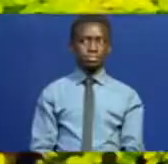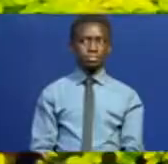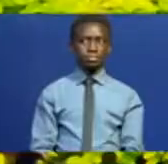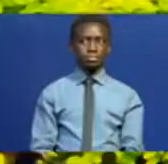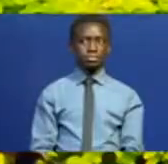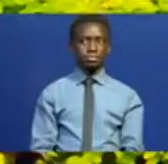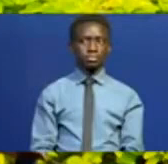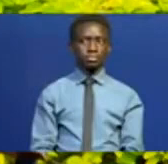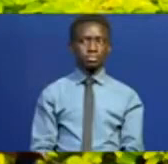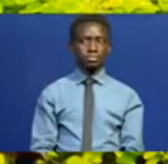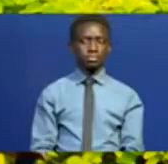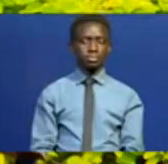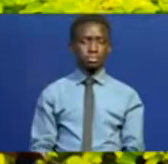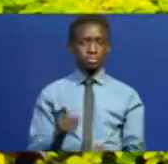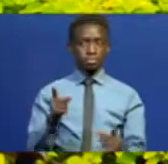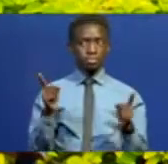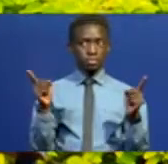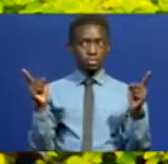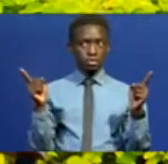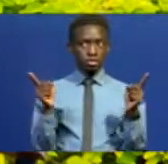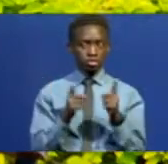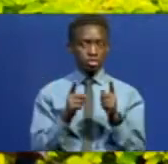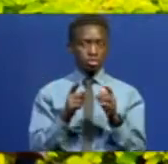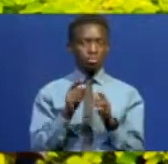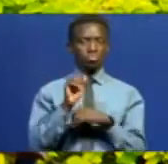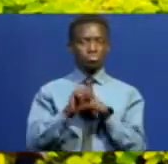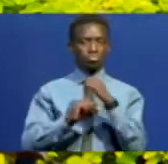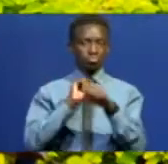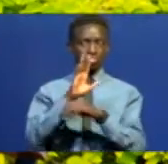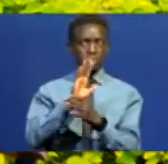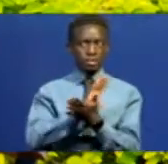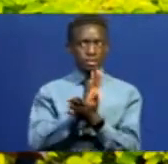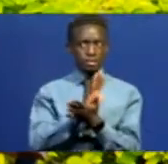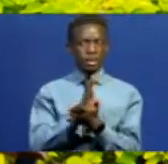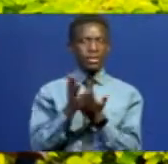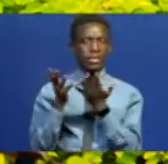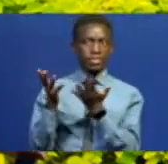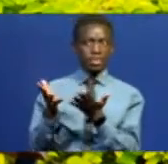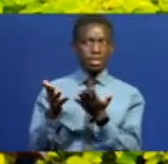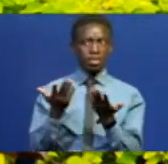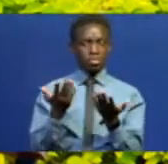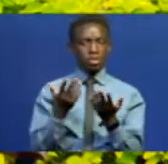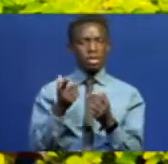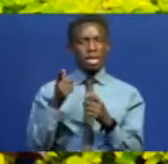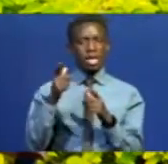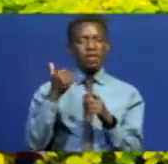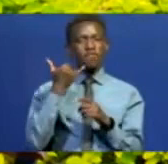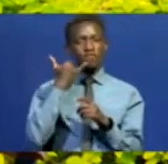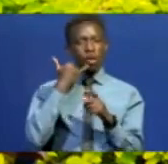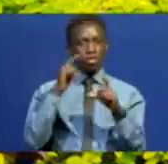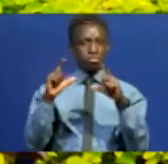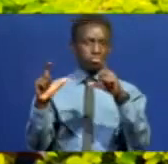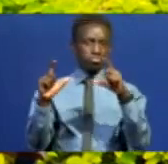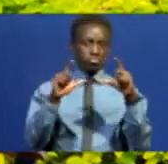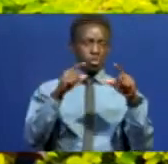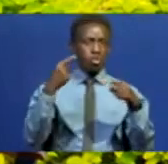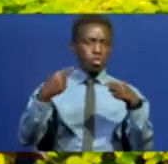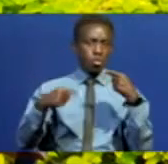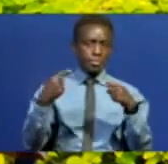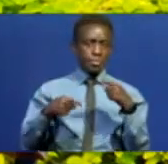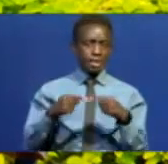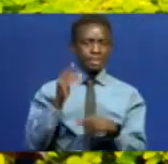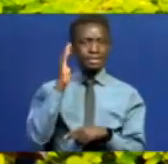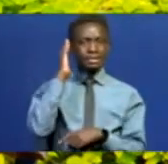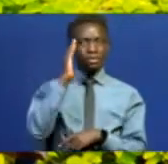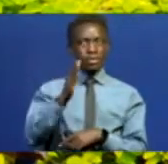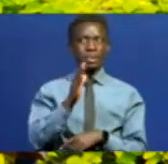So the short film is available over at Alliance Francaise smartphone competition. It will also be